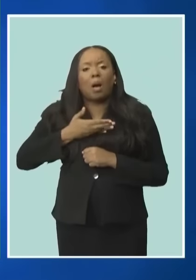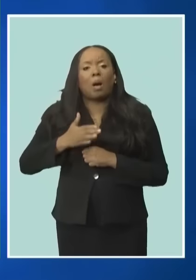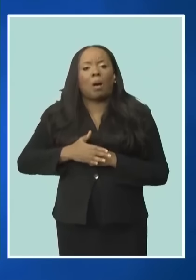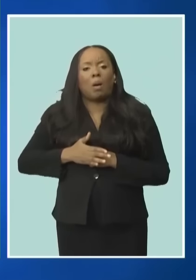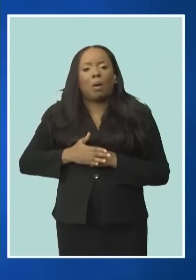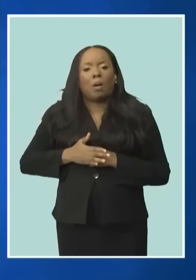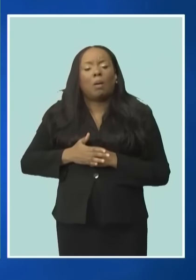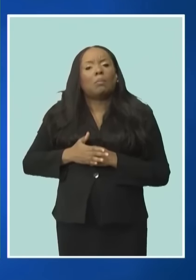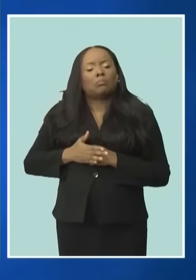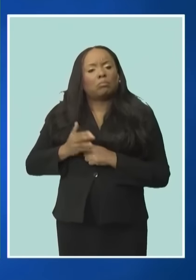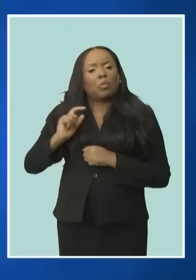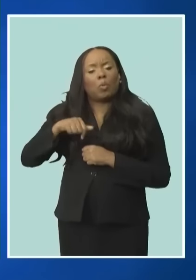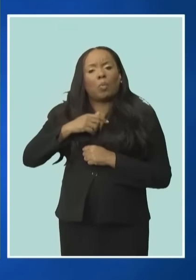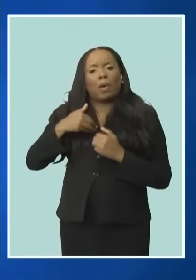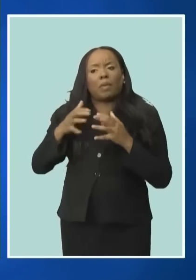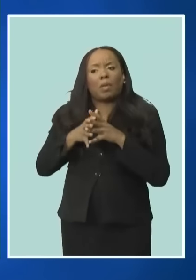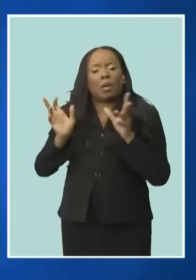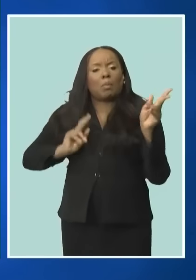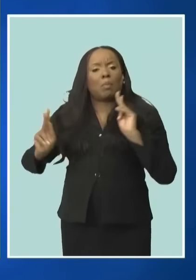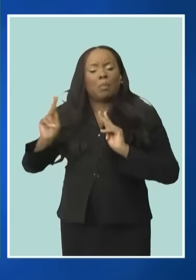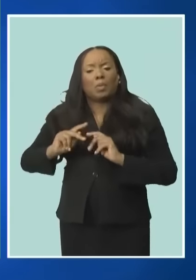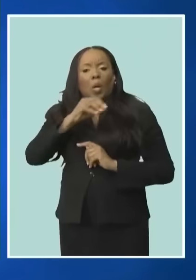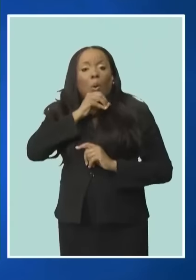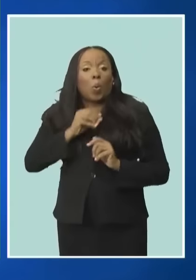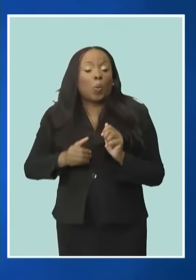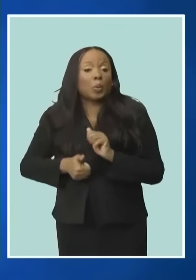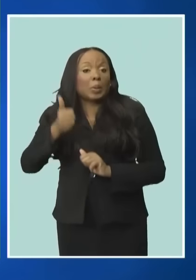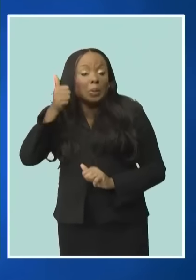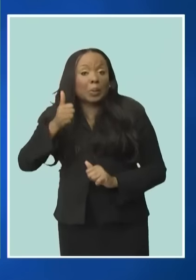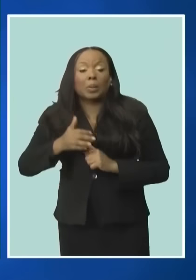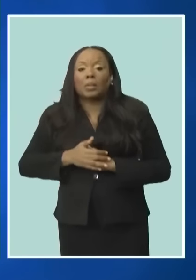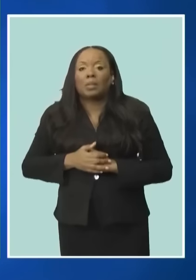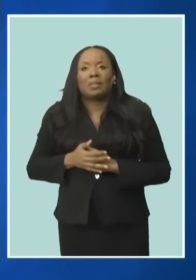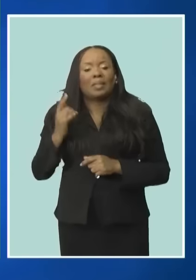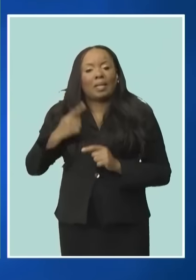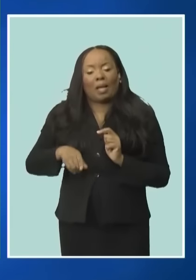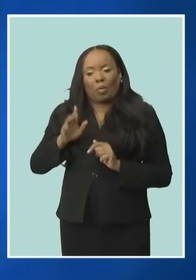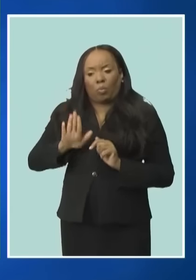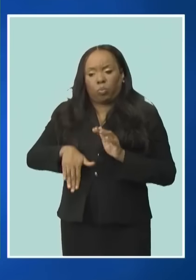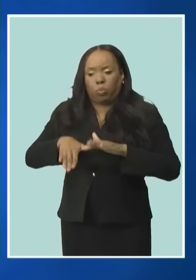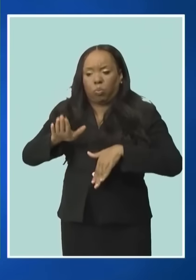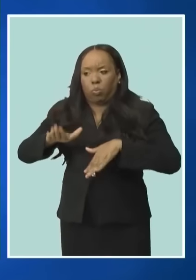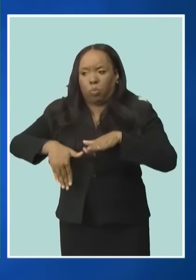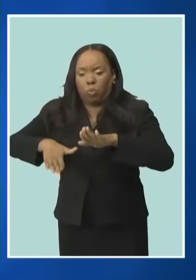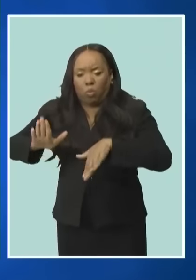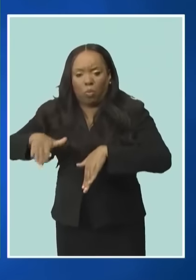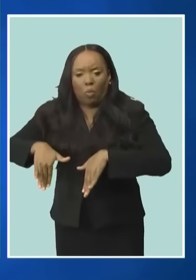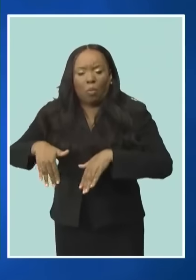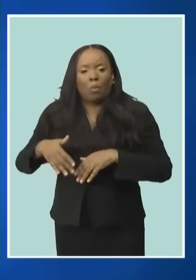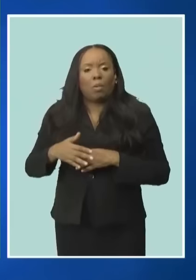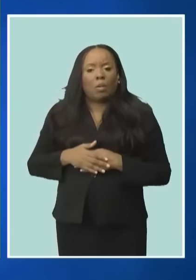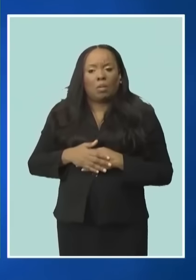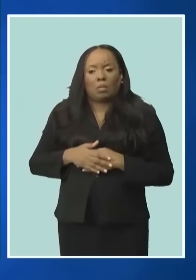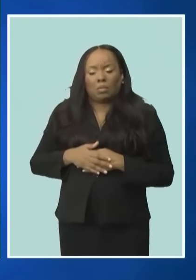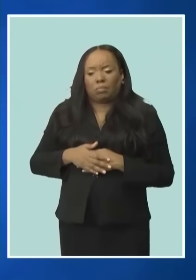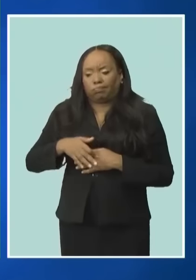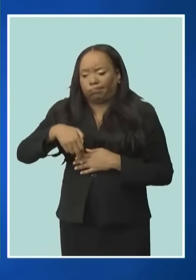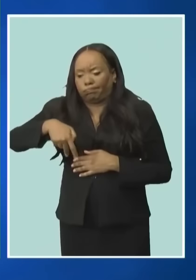seniors who have mobility issues. And one of the things that we will have to consider as a country is to move